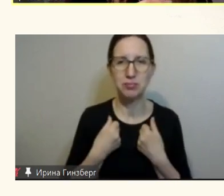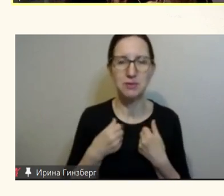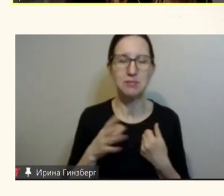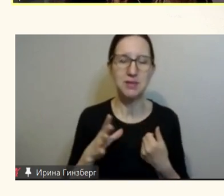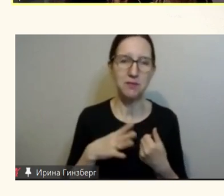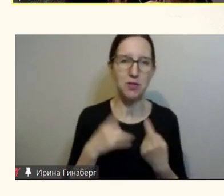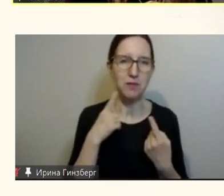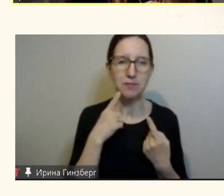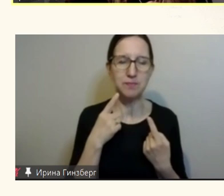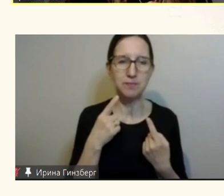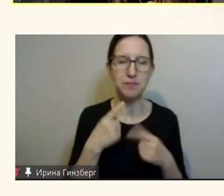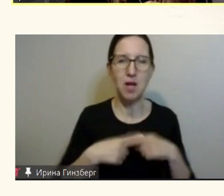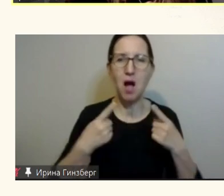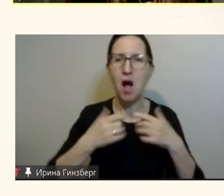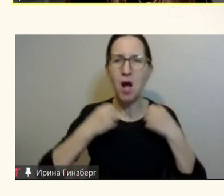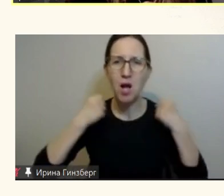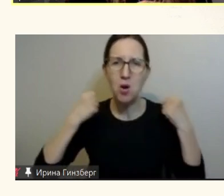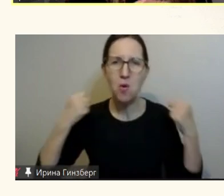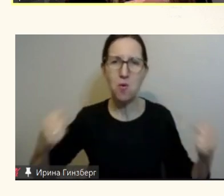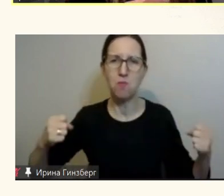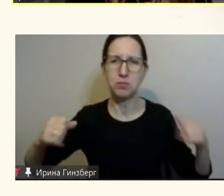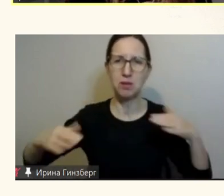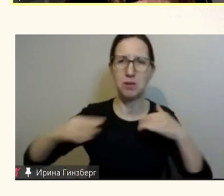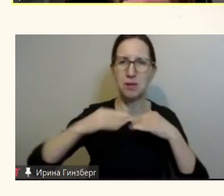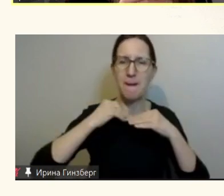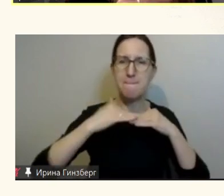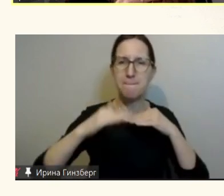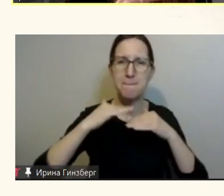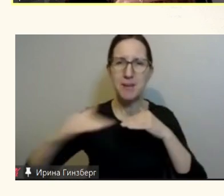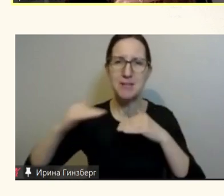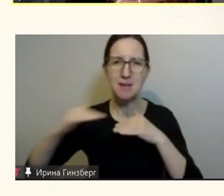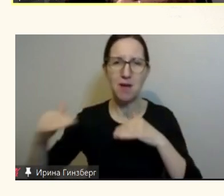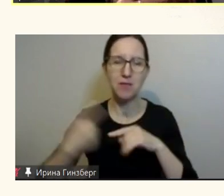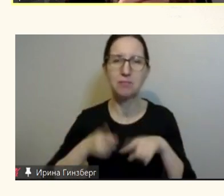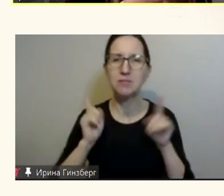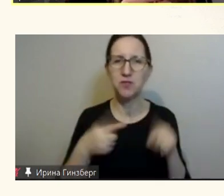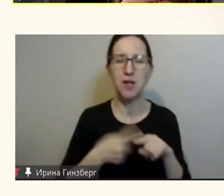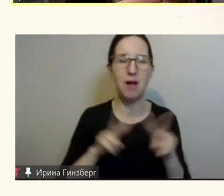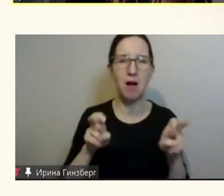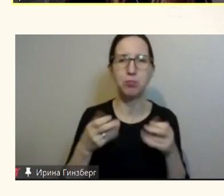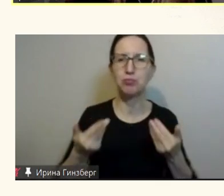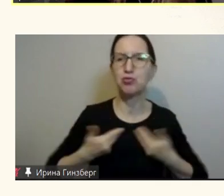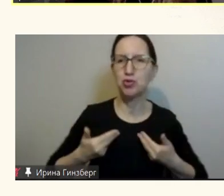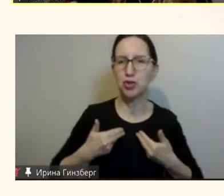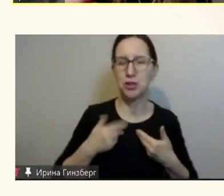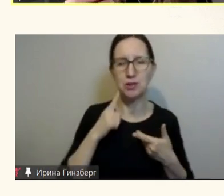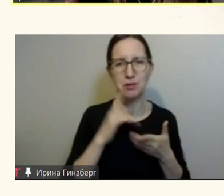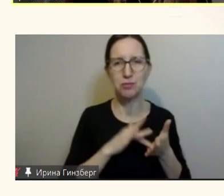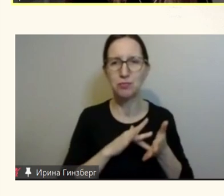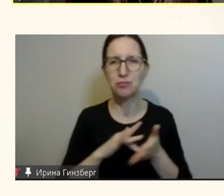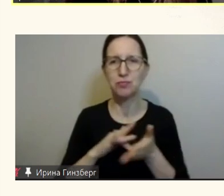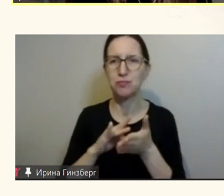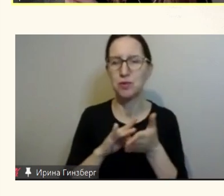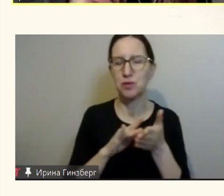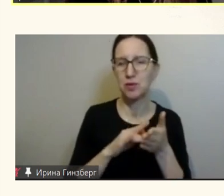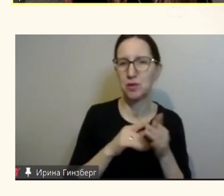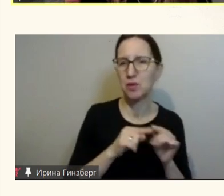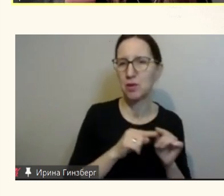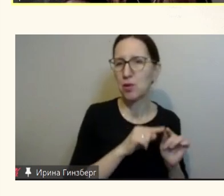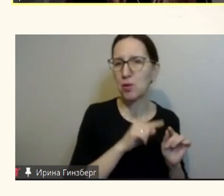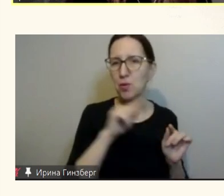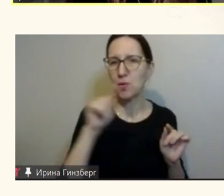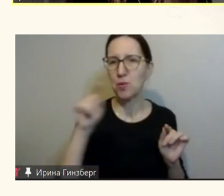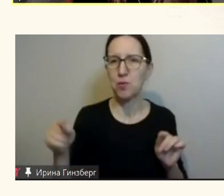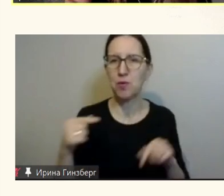recorded much more recently, really represent the lifespan of a human being, you